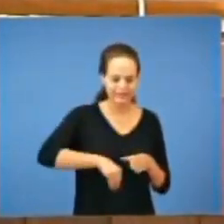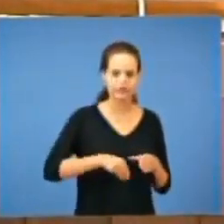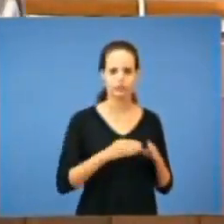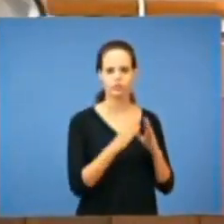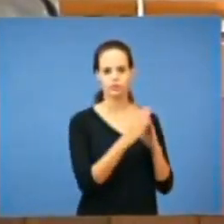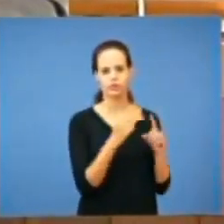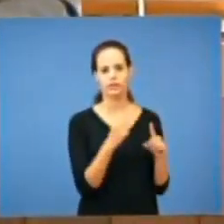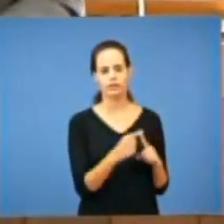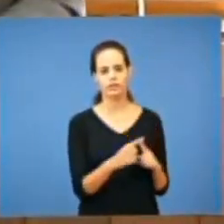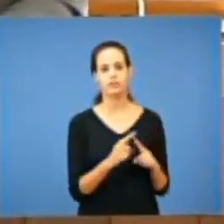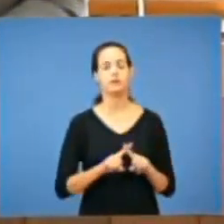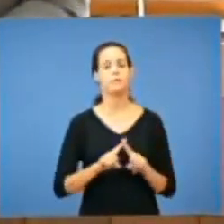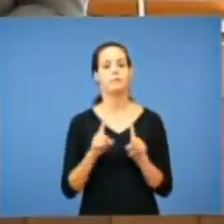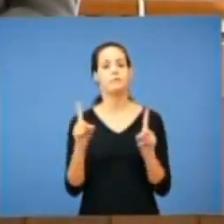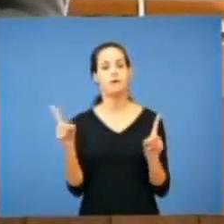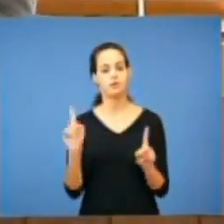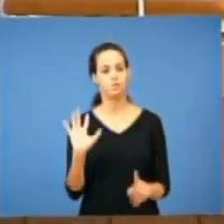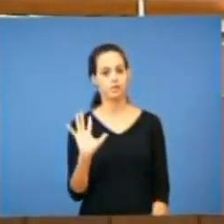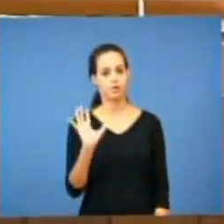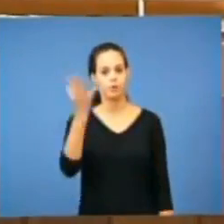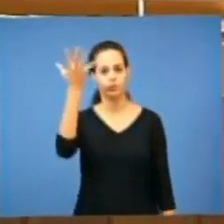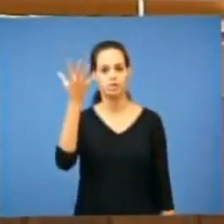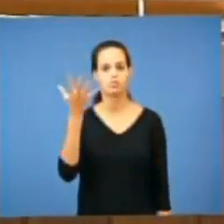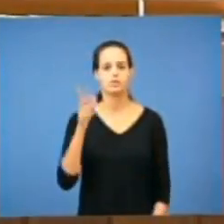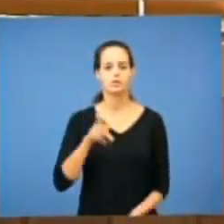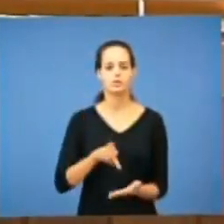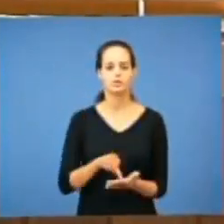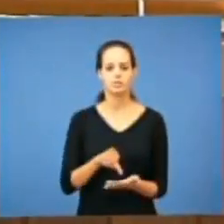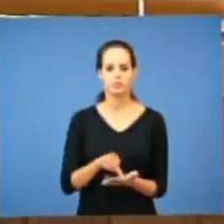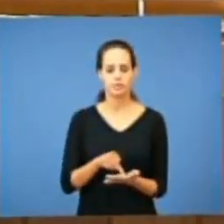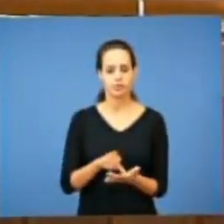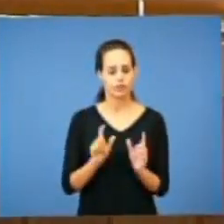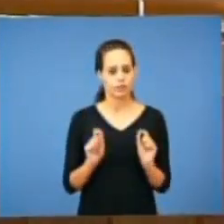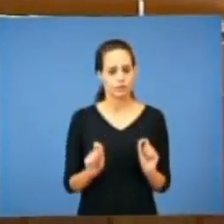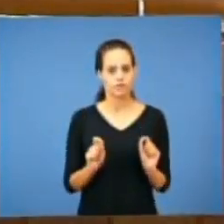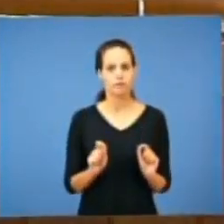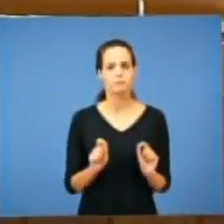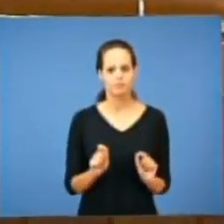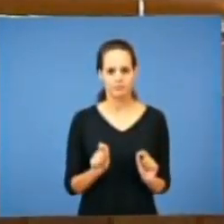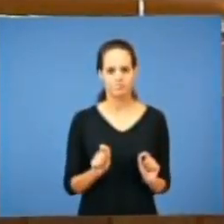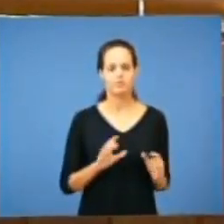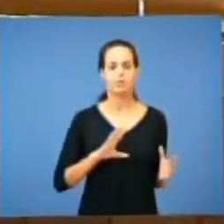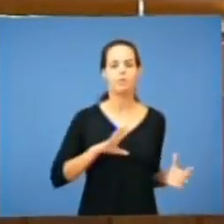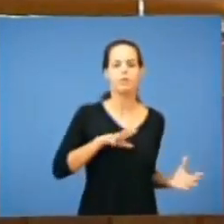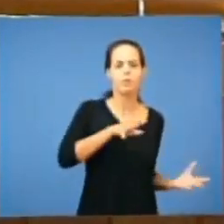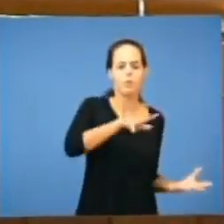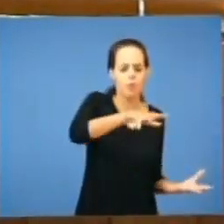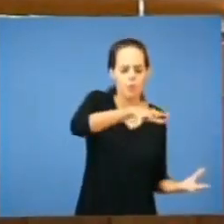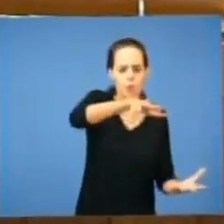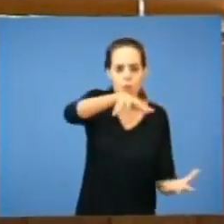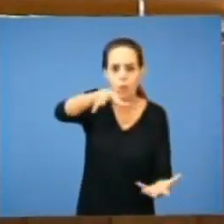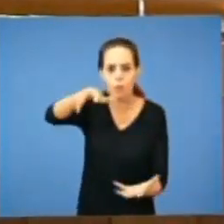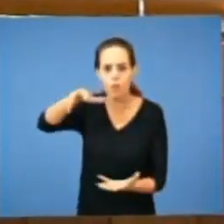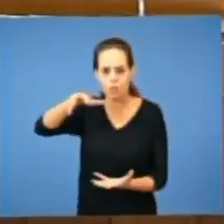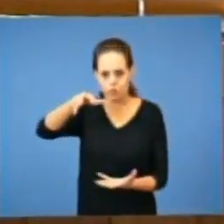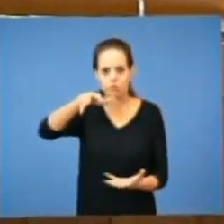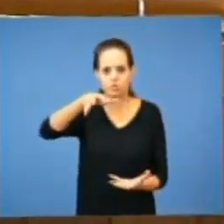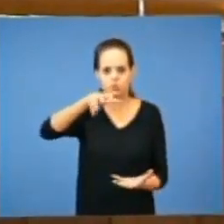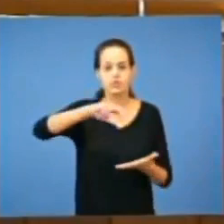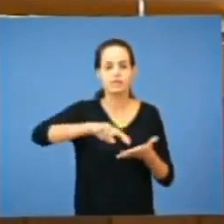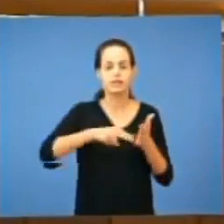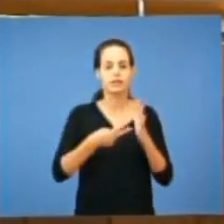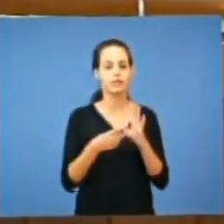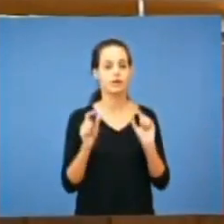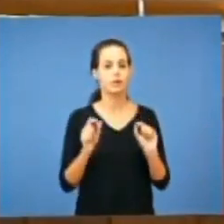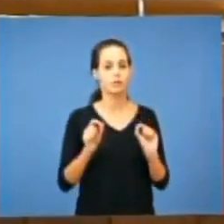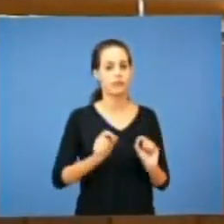into the life of the church. So what actually happened in truth was that the world, when we speak world, we have to